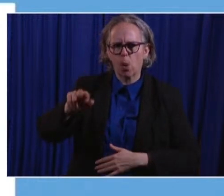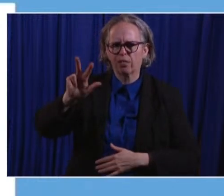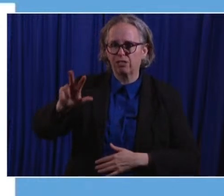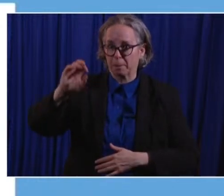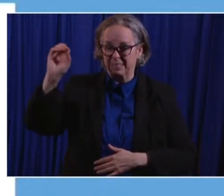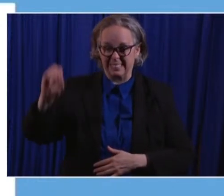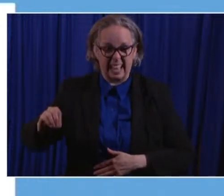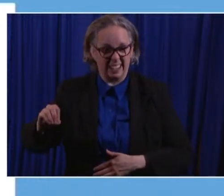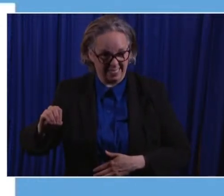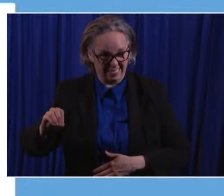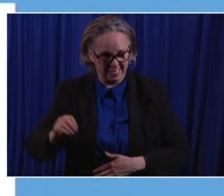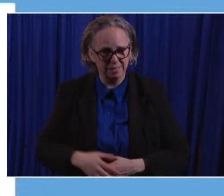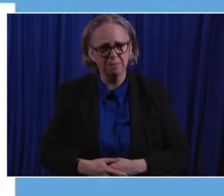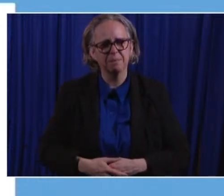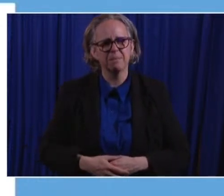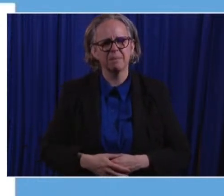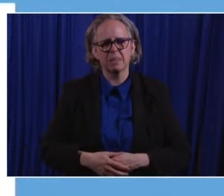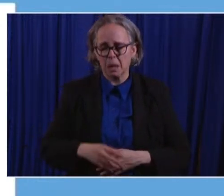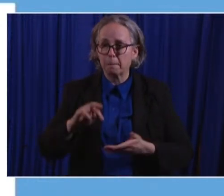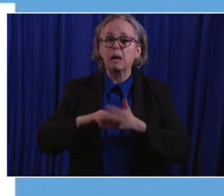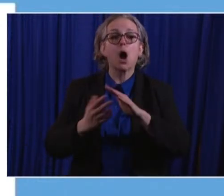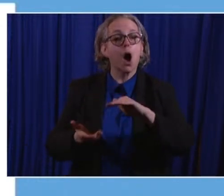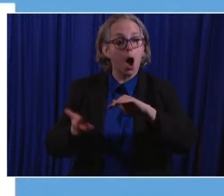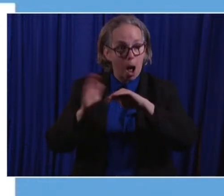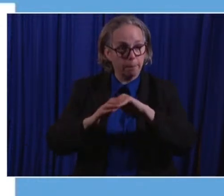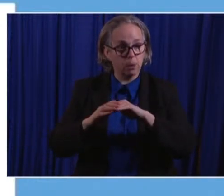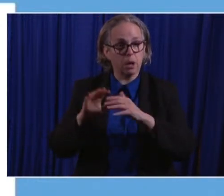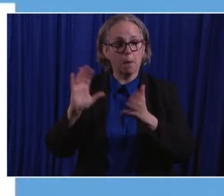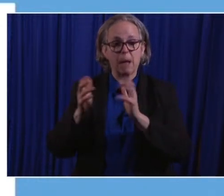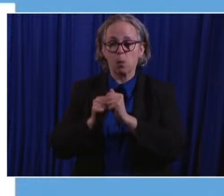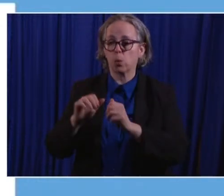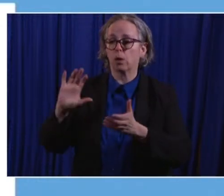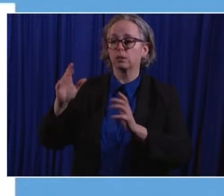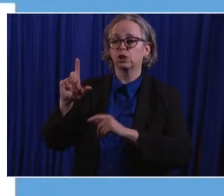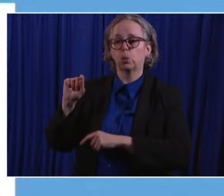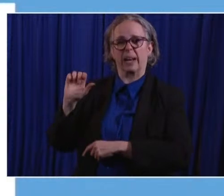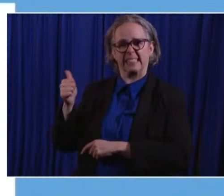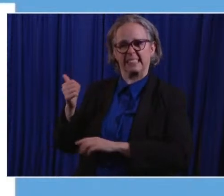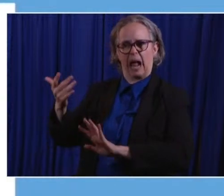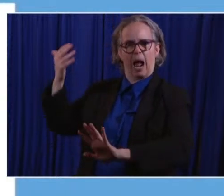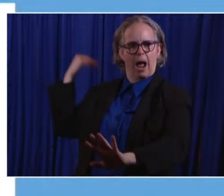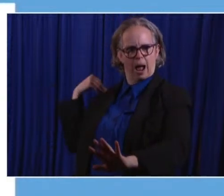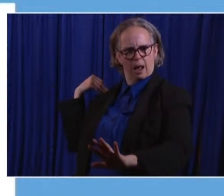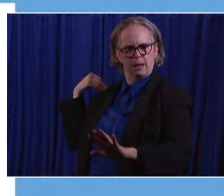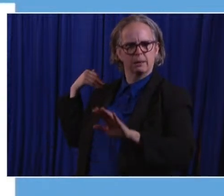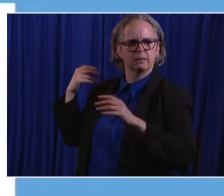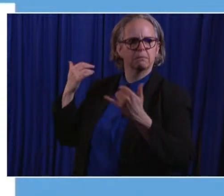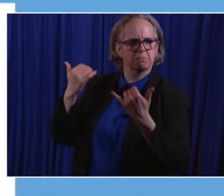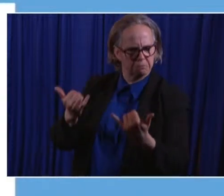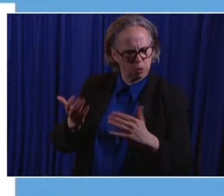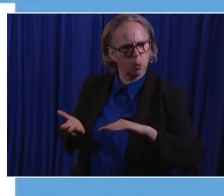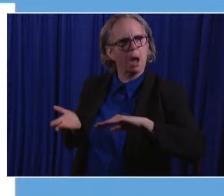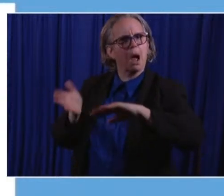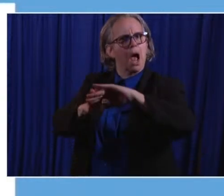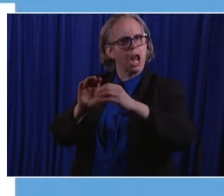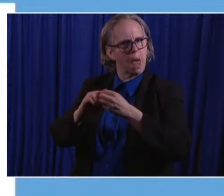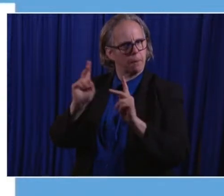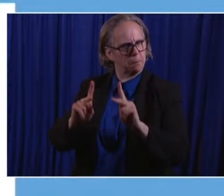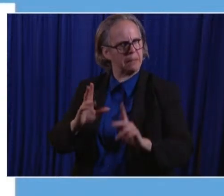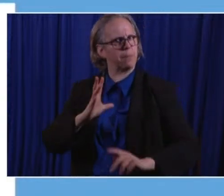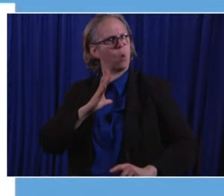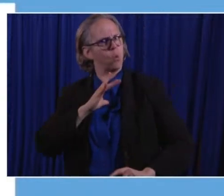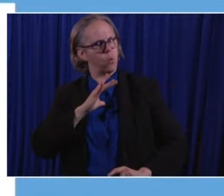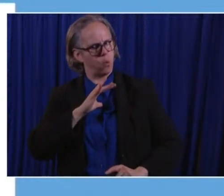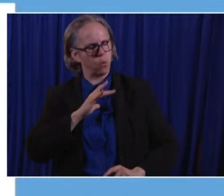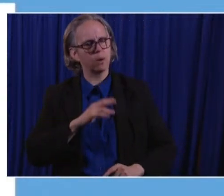262,944 people from the 2010 census. So we saw an increase in Ohio, which in